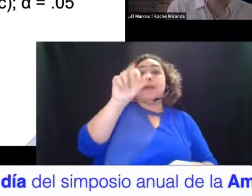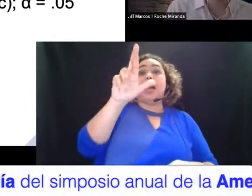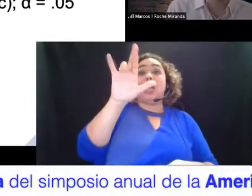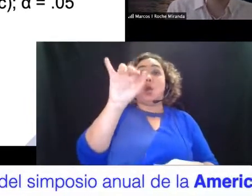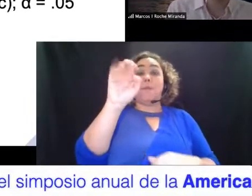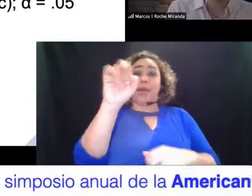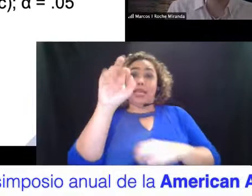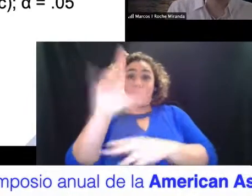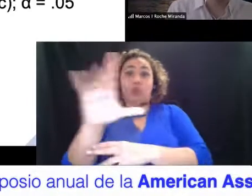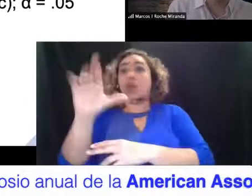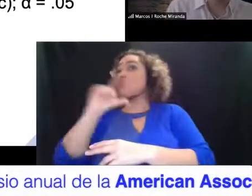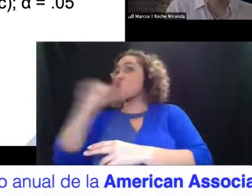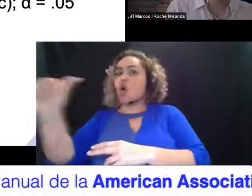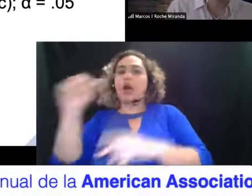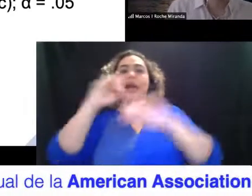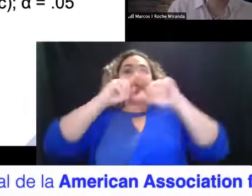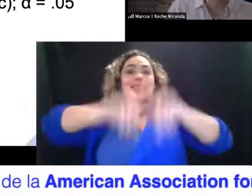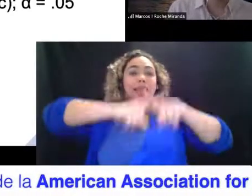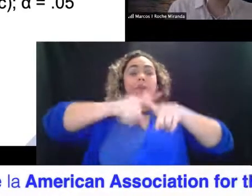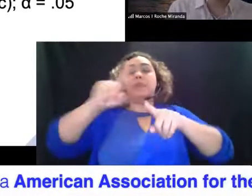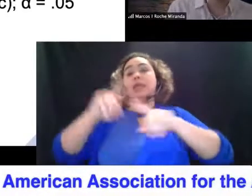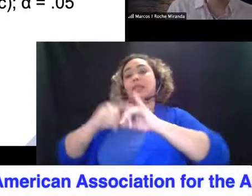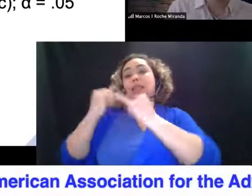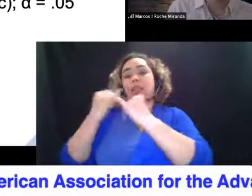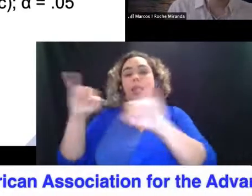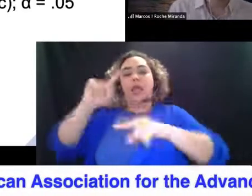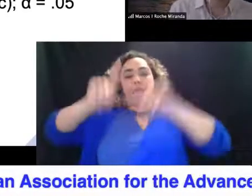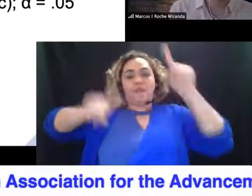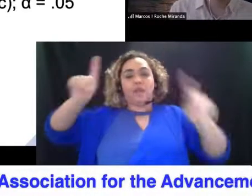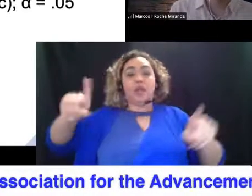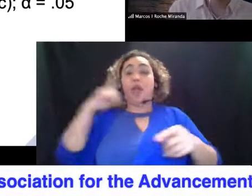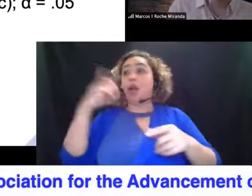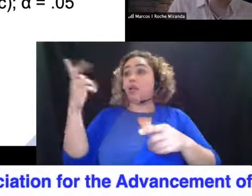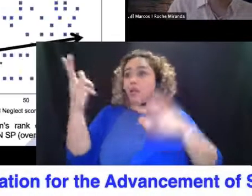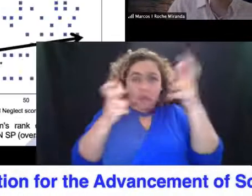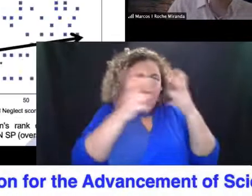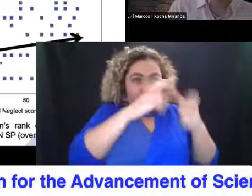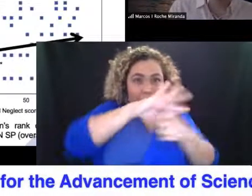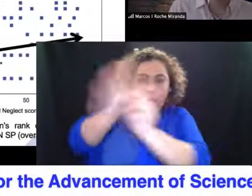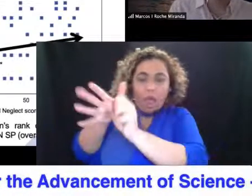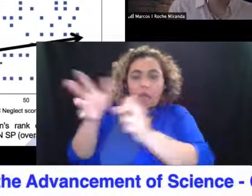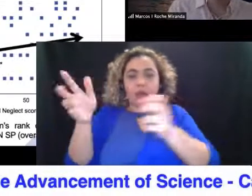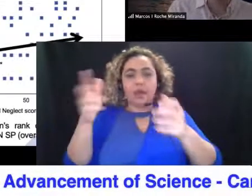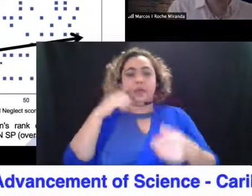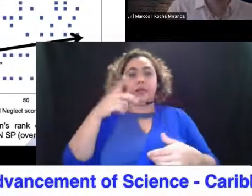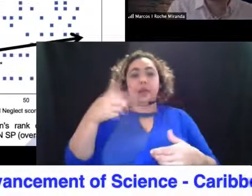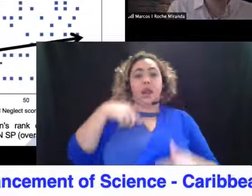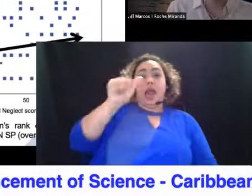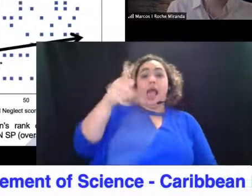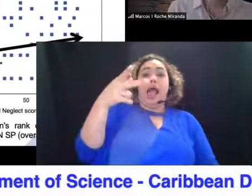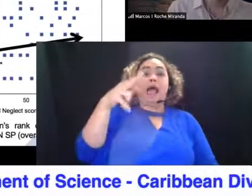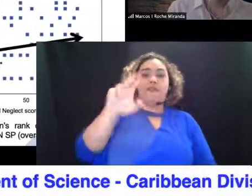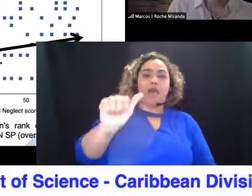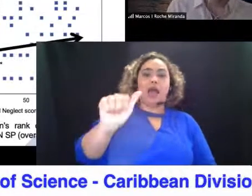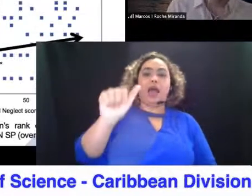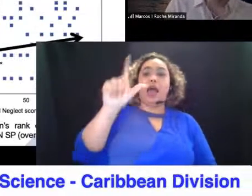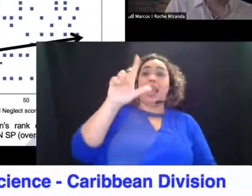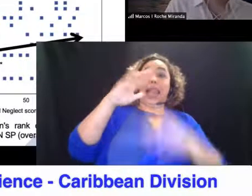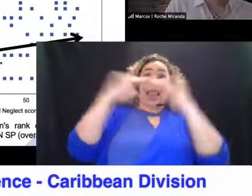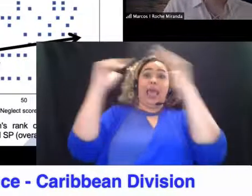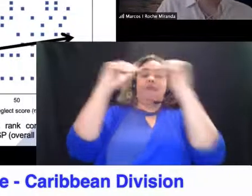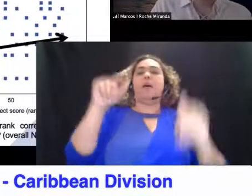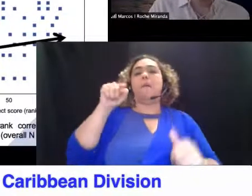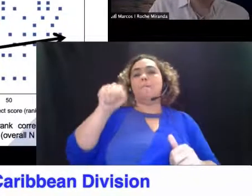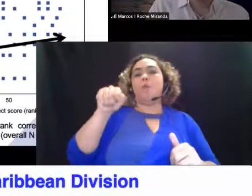of independence, analysis of variance, and correlations. We used an alpha level of 0.05. Our